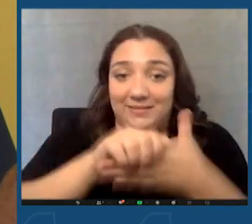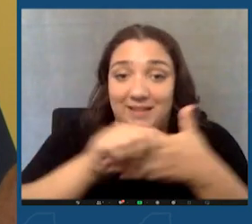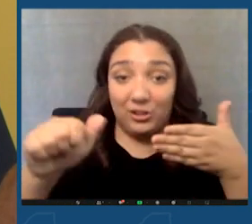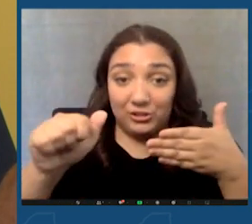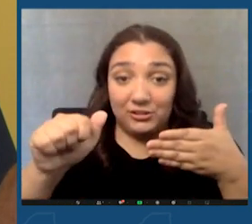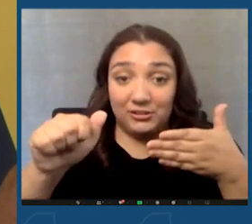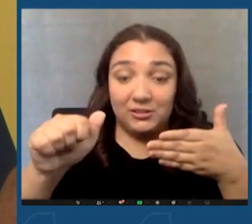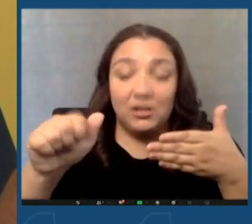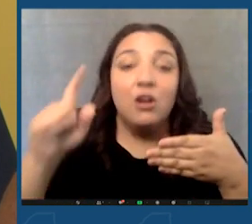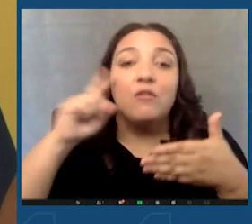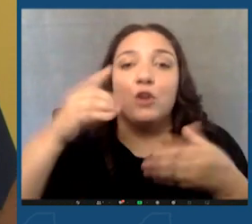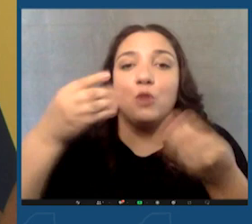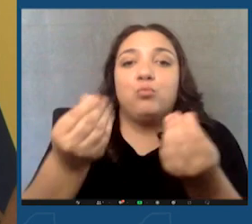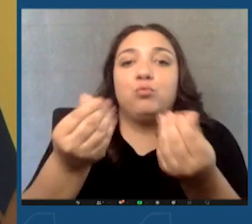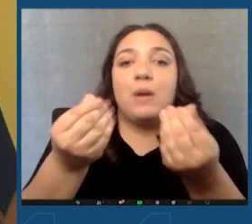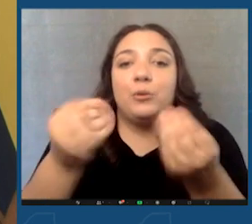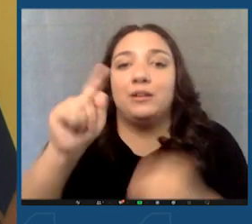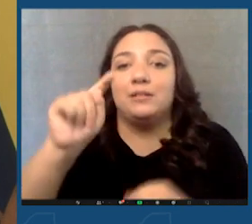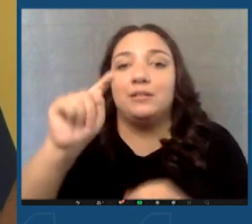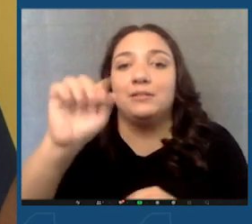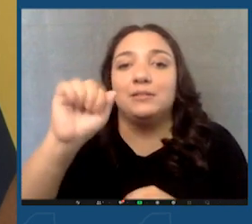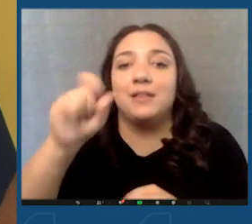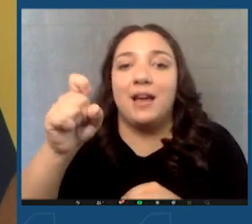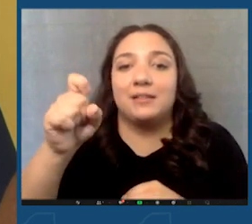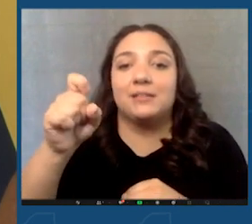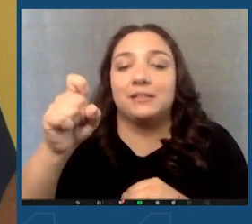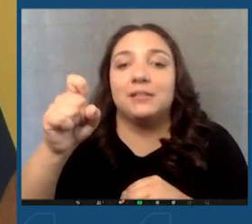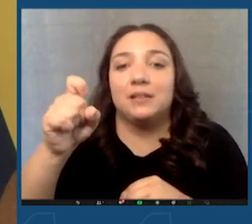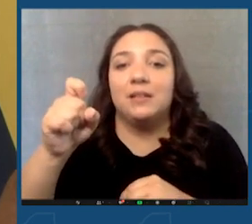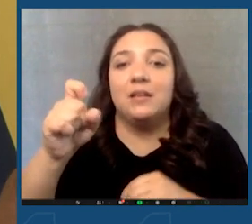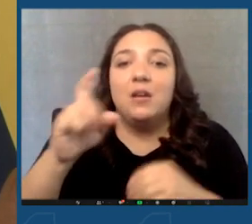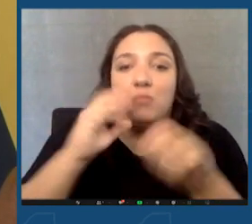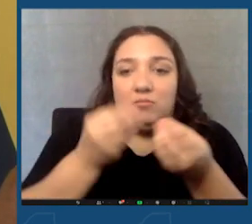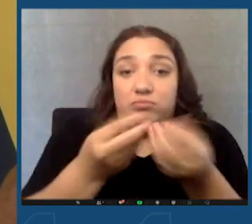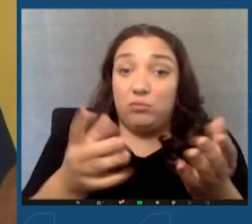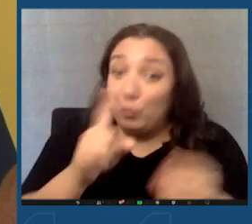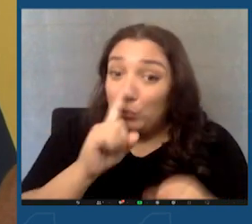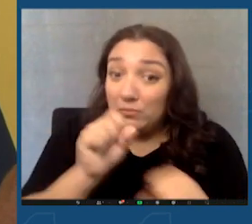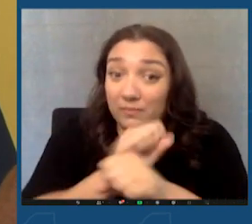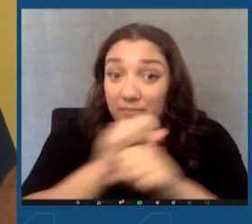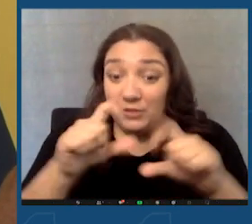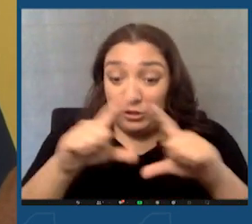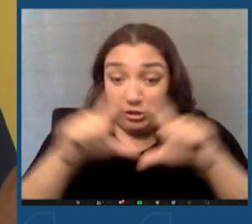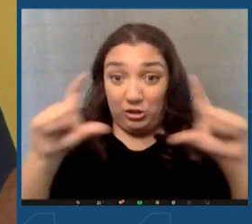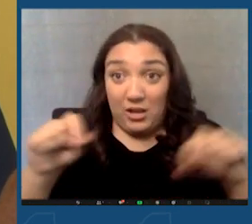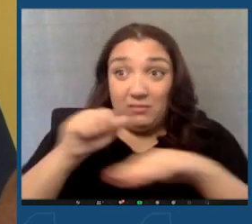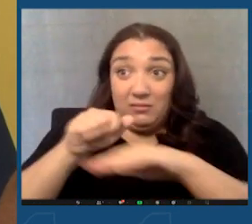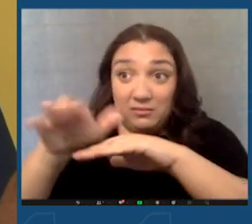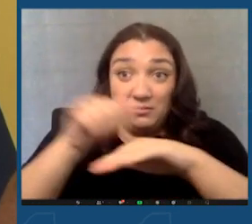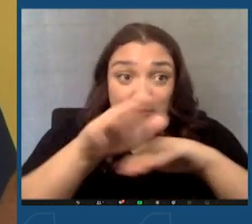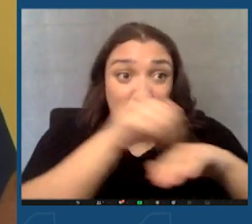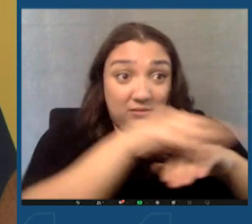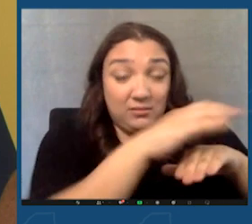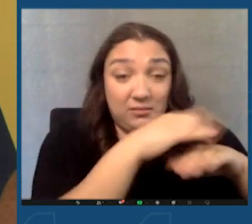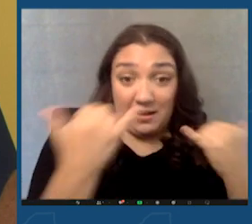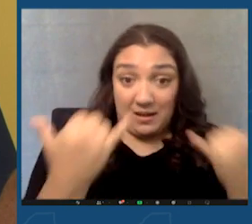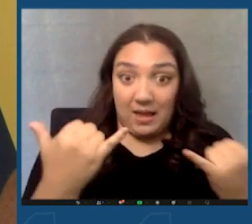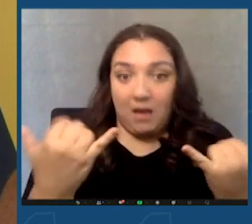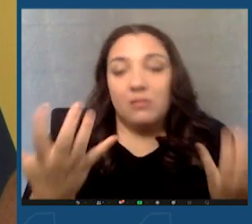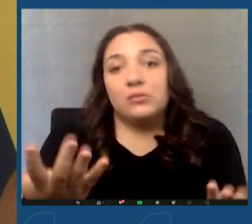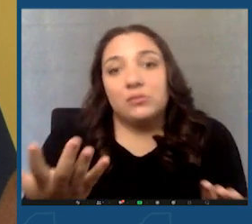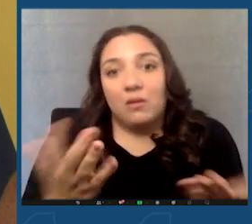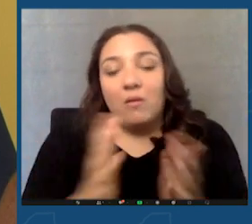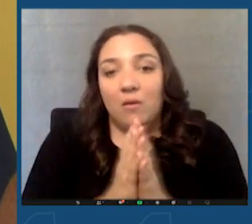back to people. And we said, let's get it out as soon as possible. People are struggling this very moment. So I thank our